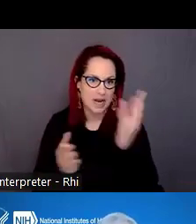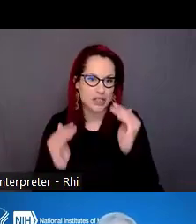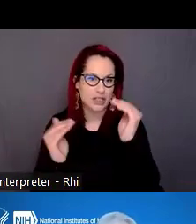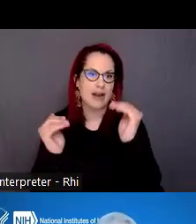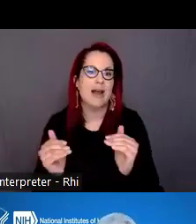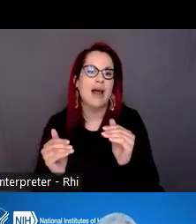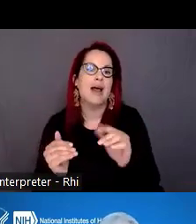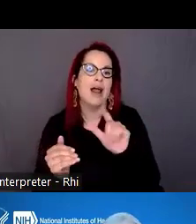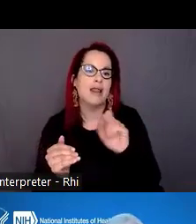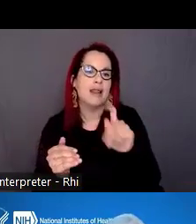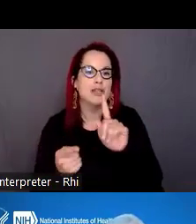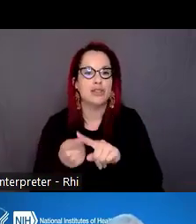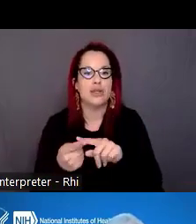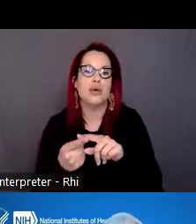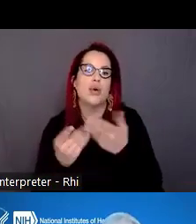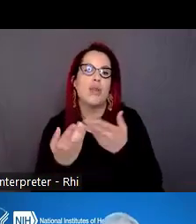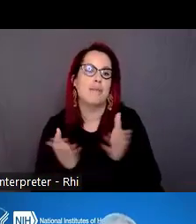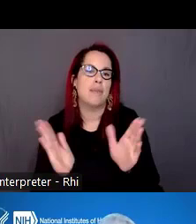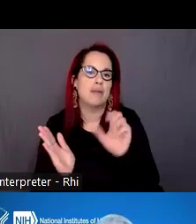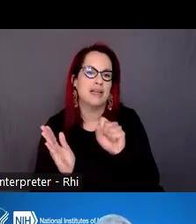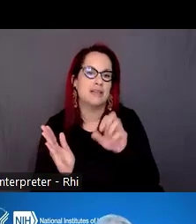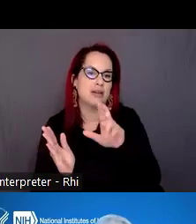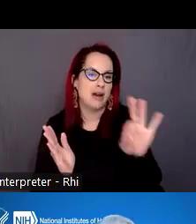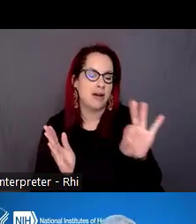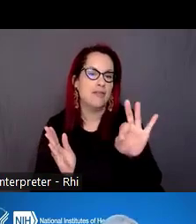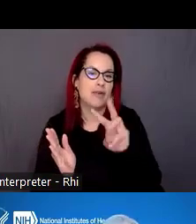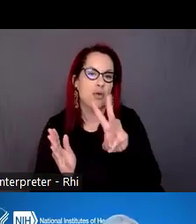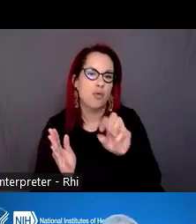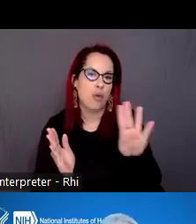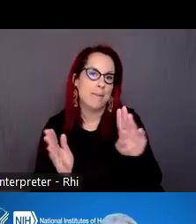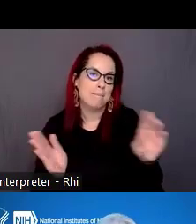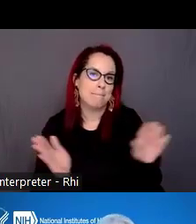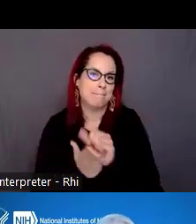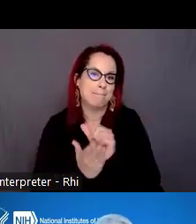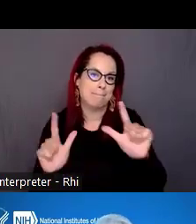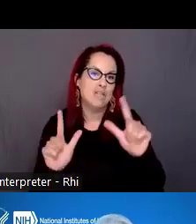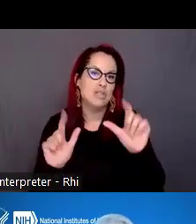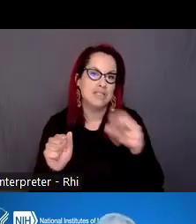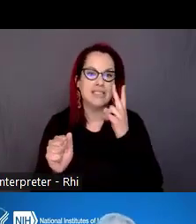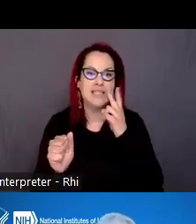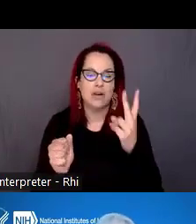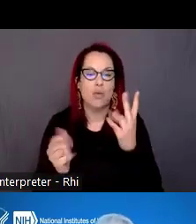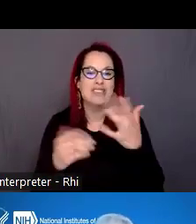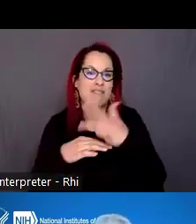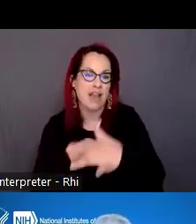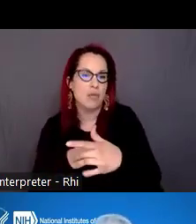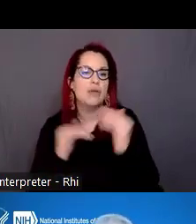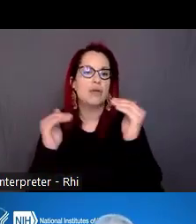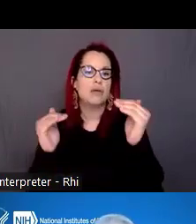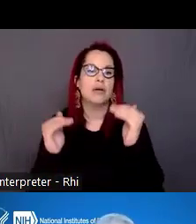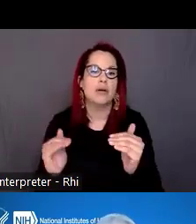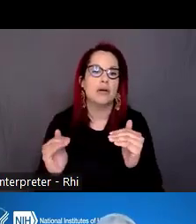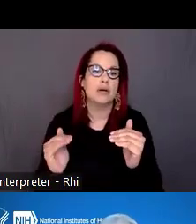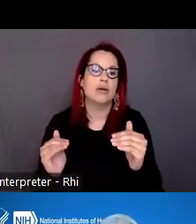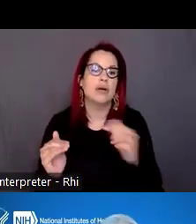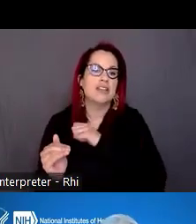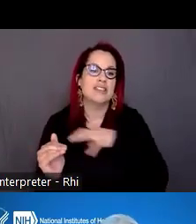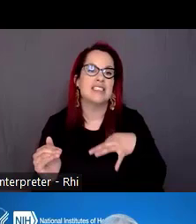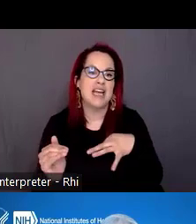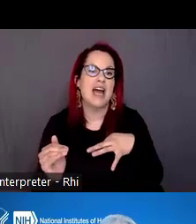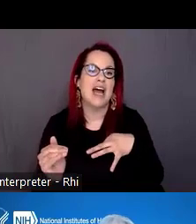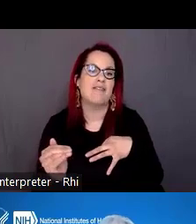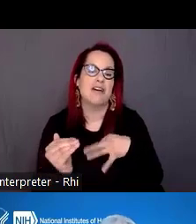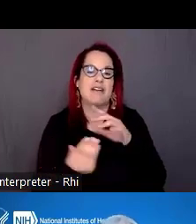Simplifying Review webpage so you can see what's available for the public. You have both access to staff-facing and public FAQs